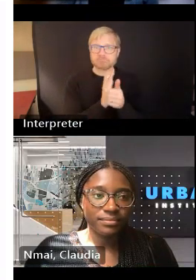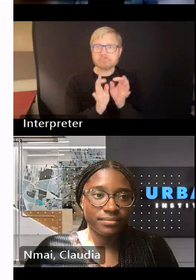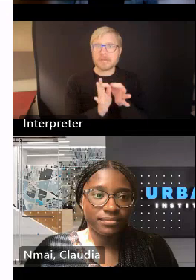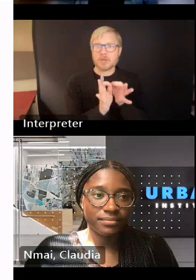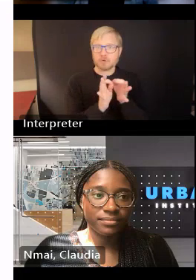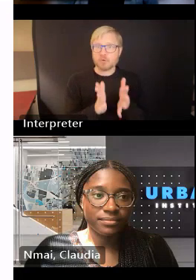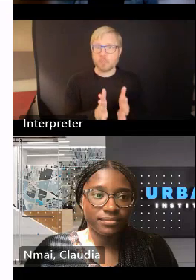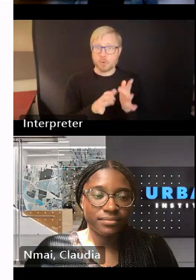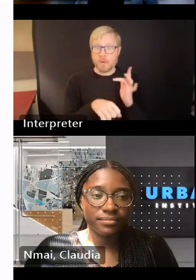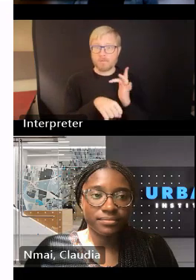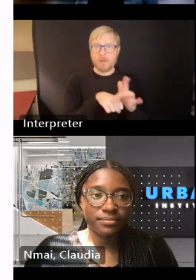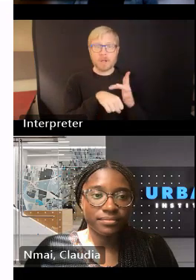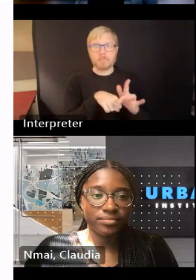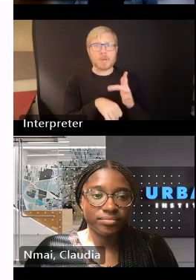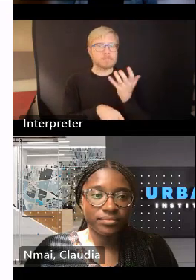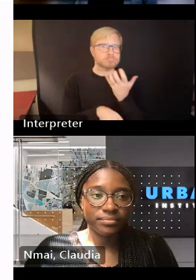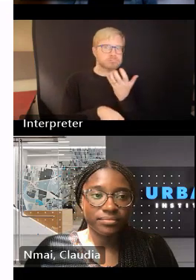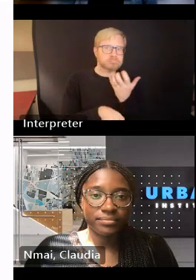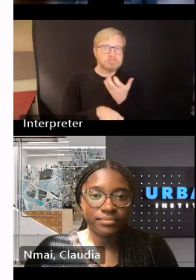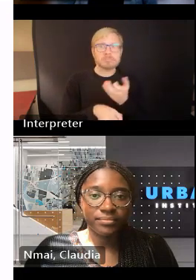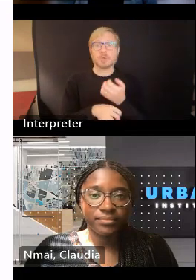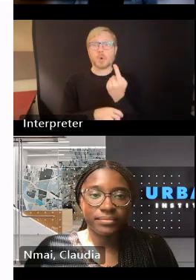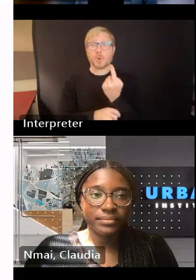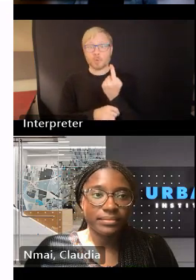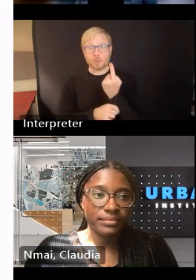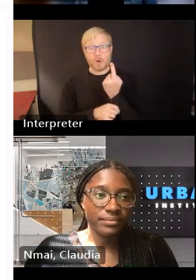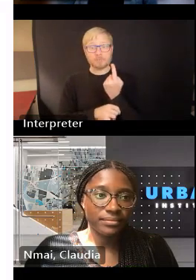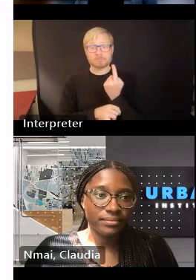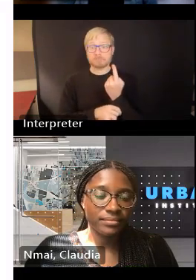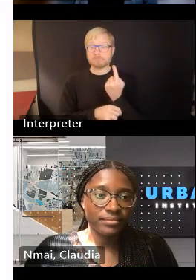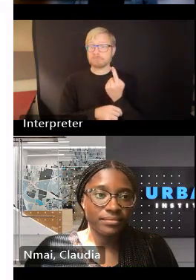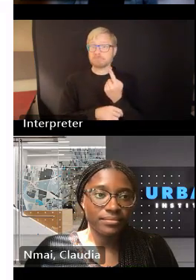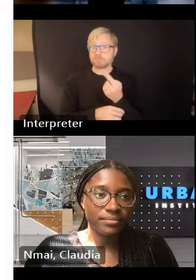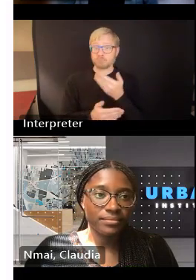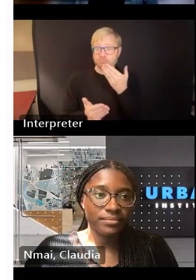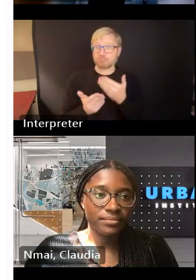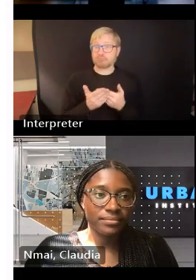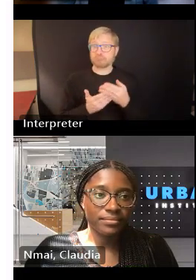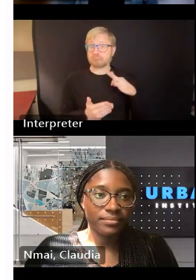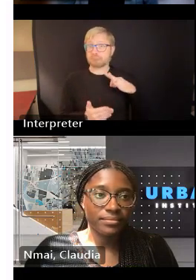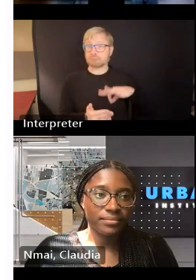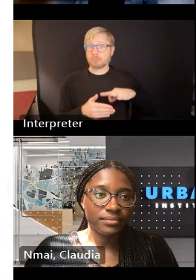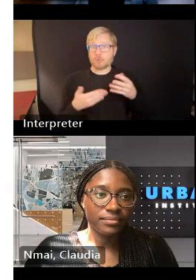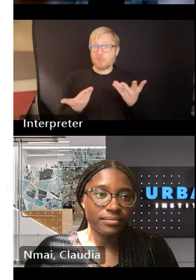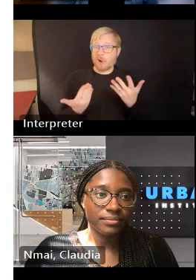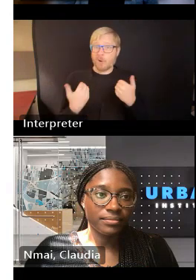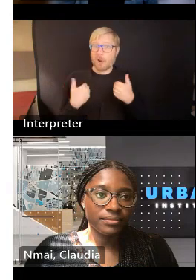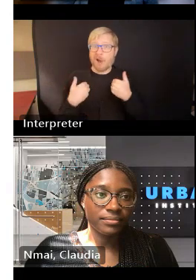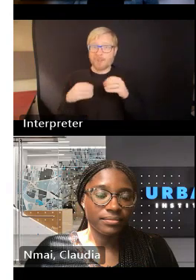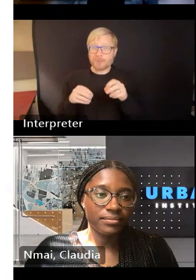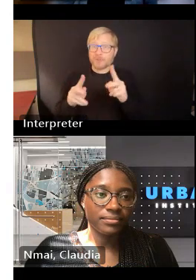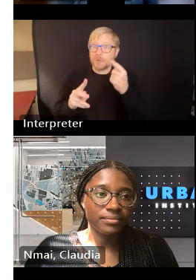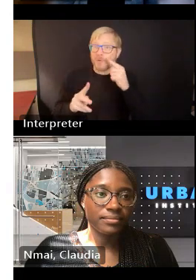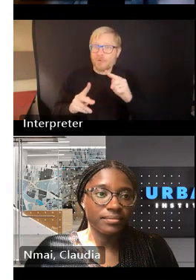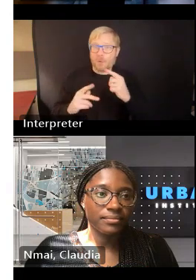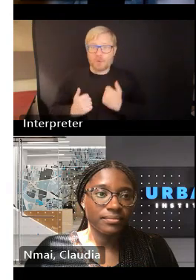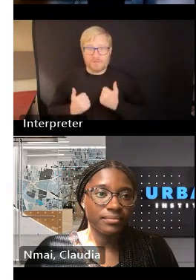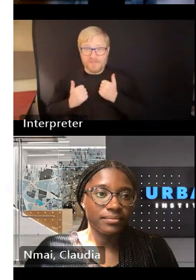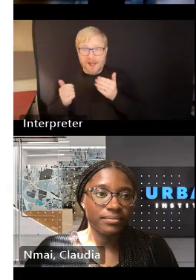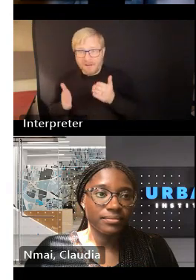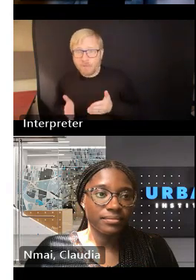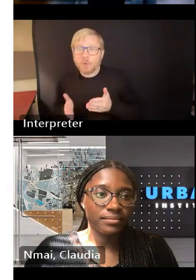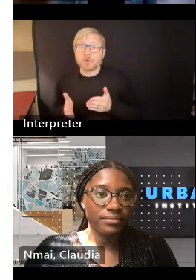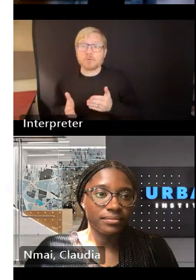the strengths that we had was the opportunity to give clients or survivors the option to use the